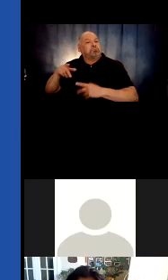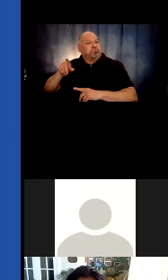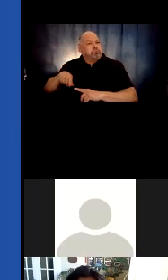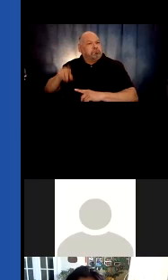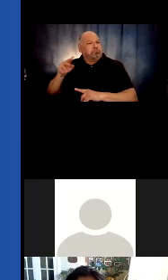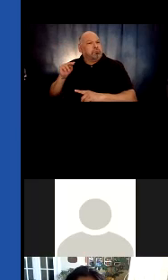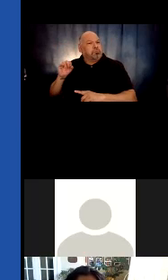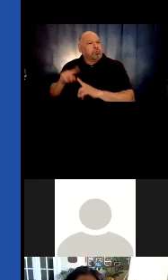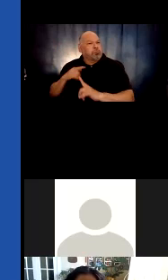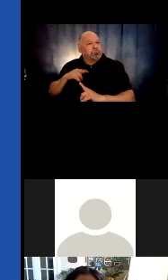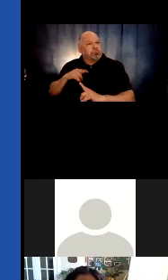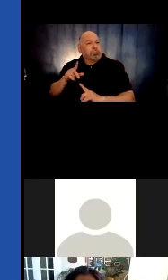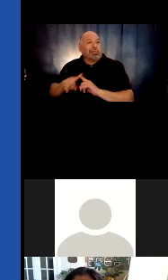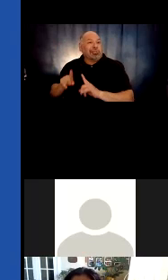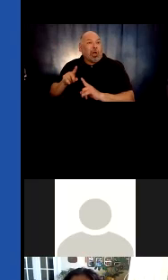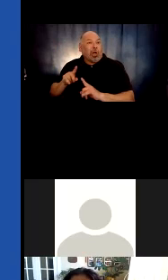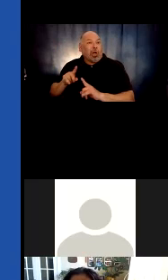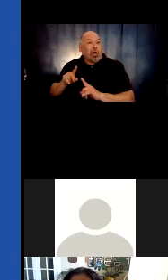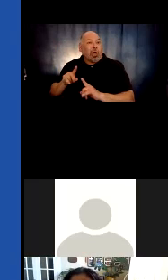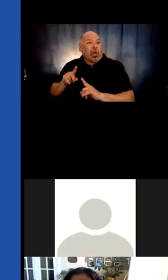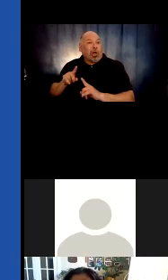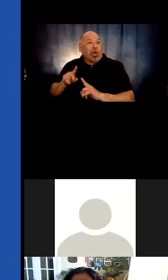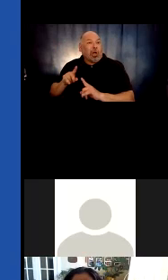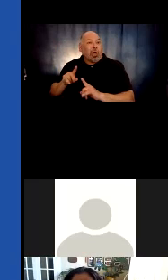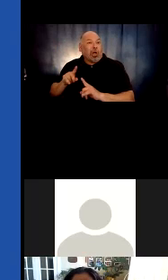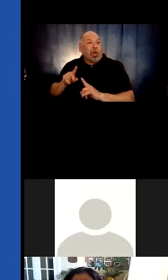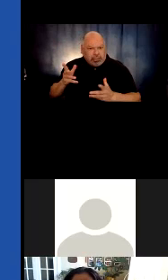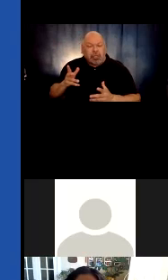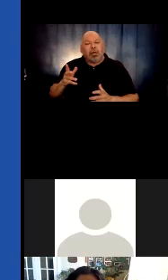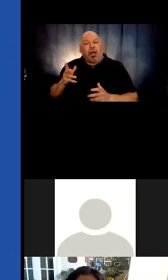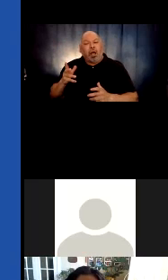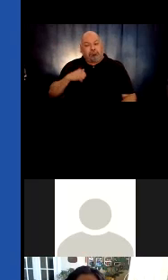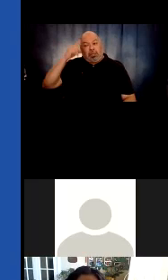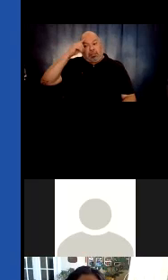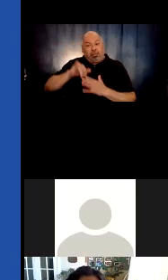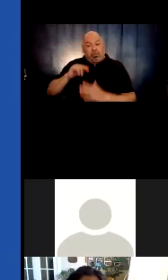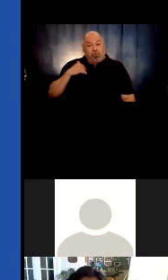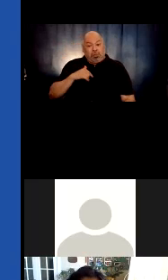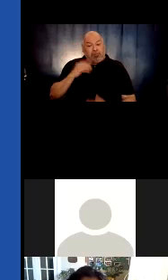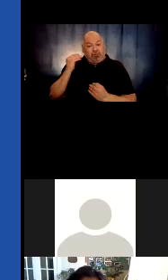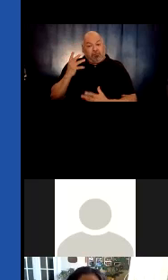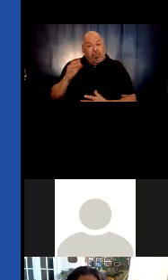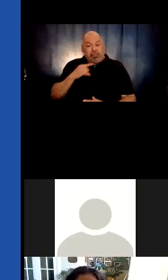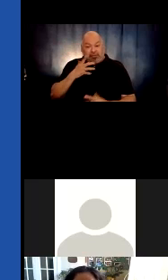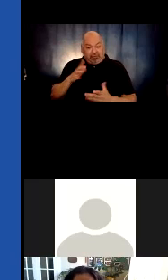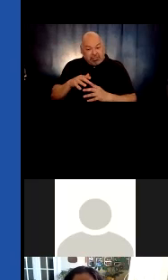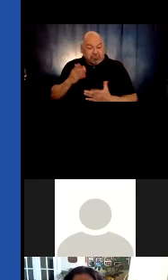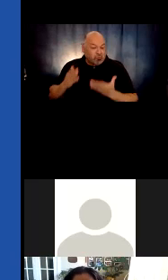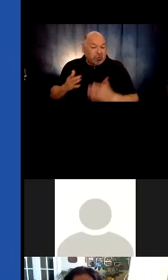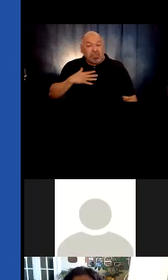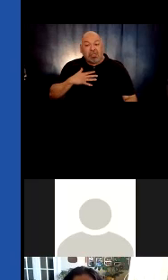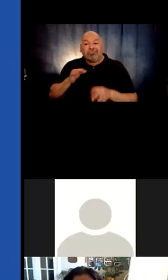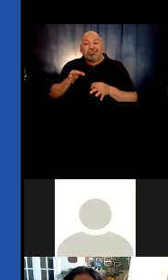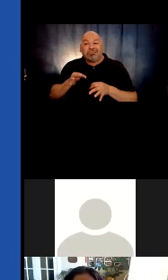it is hard to get it all in one place. I think we have the information, like I said, but it's probably delayed